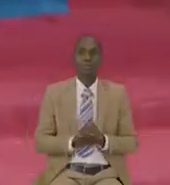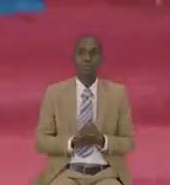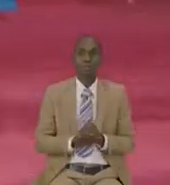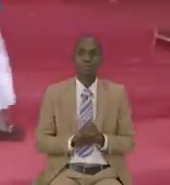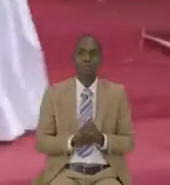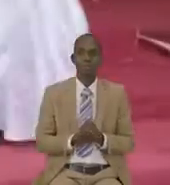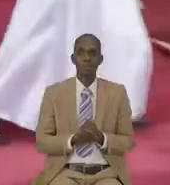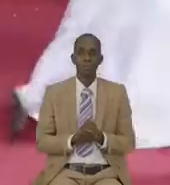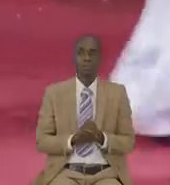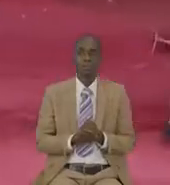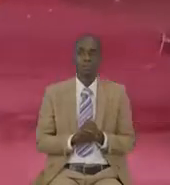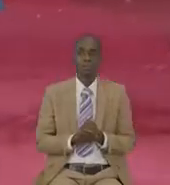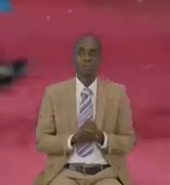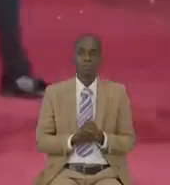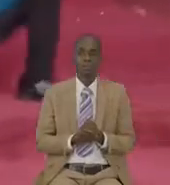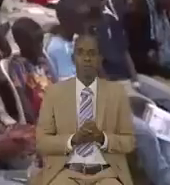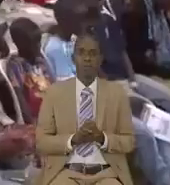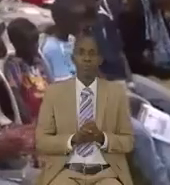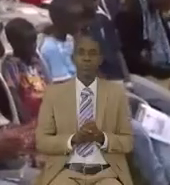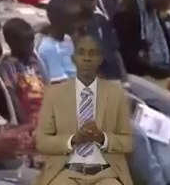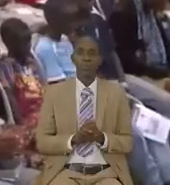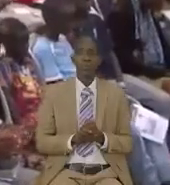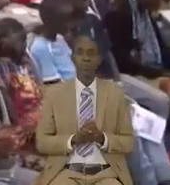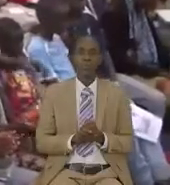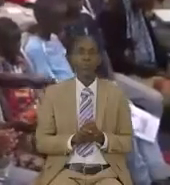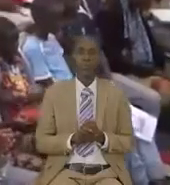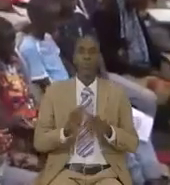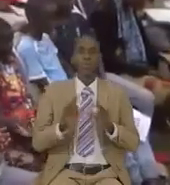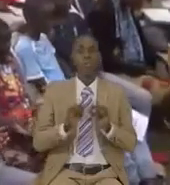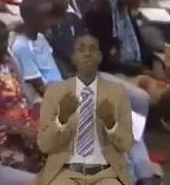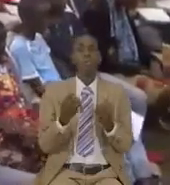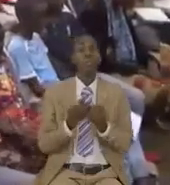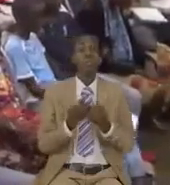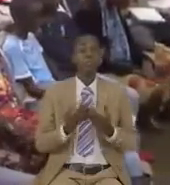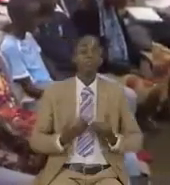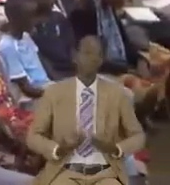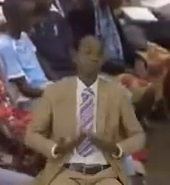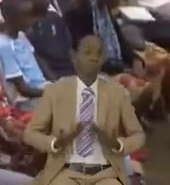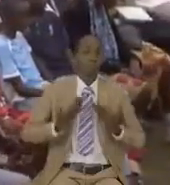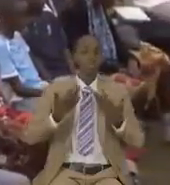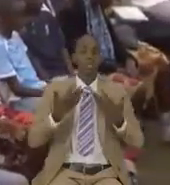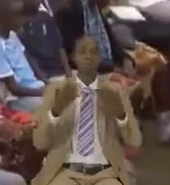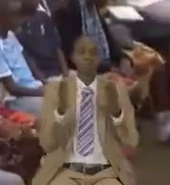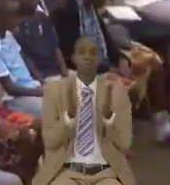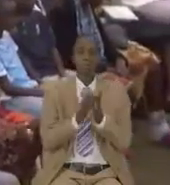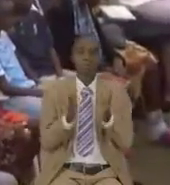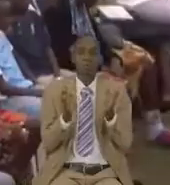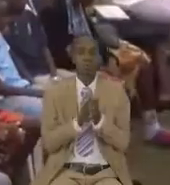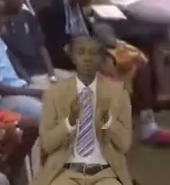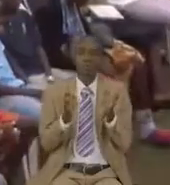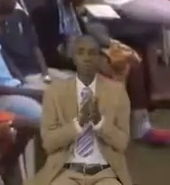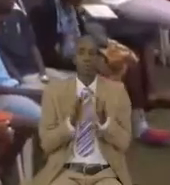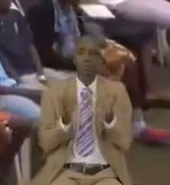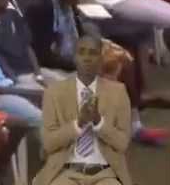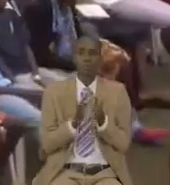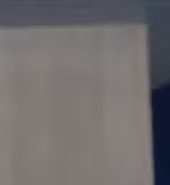Team ignited. Team ignited. Put your hands together for Team